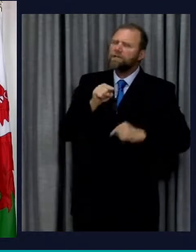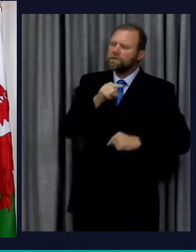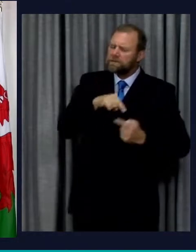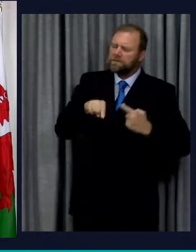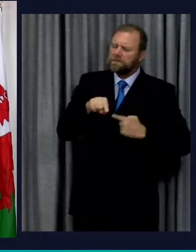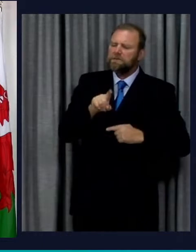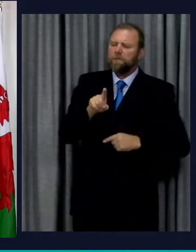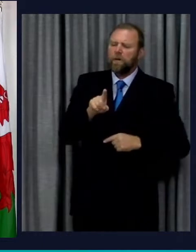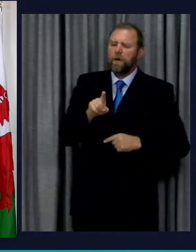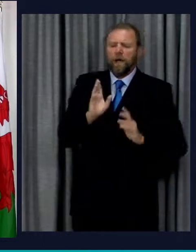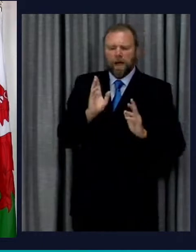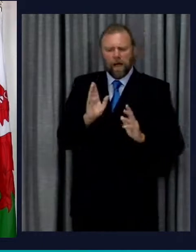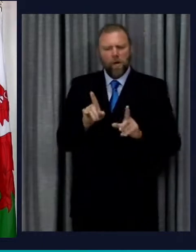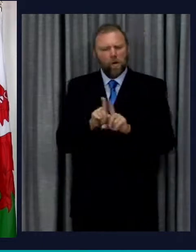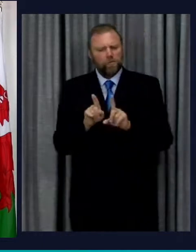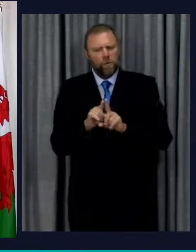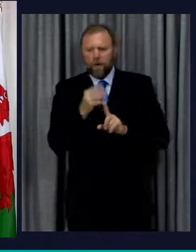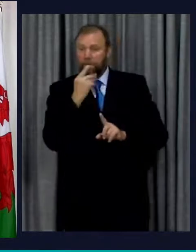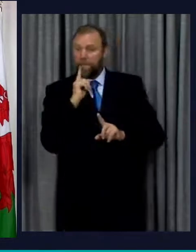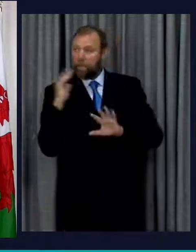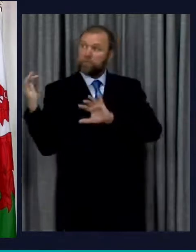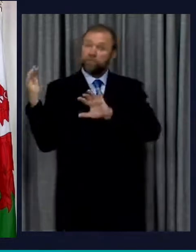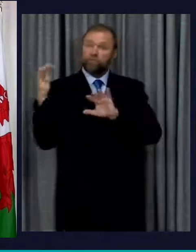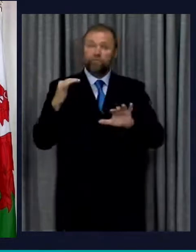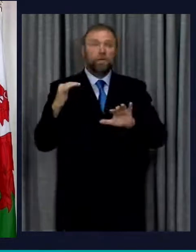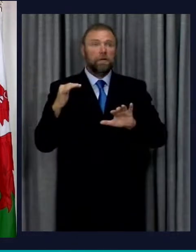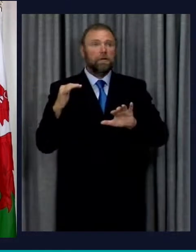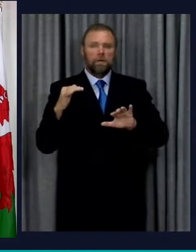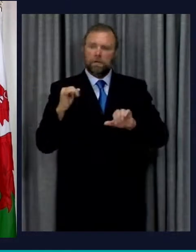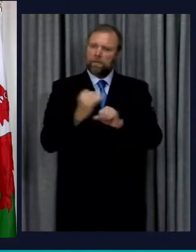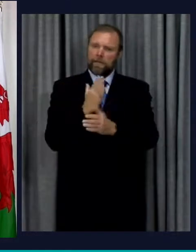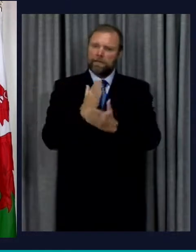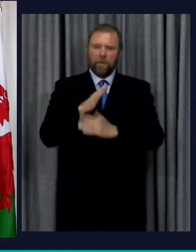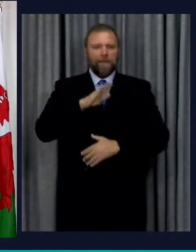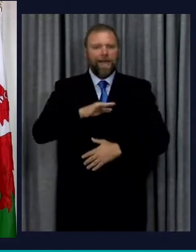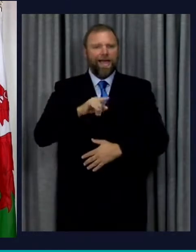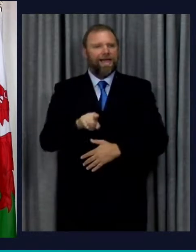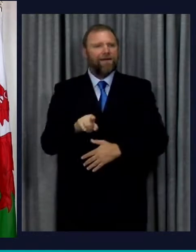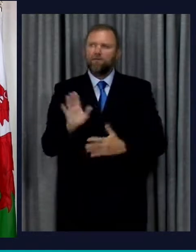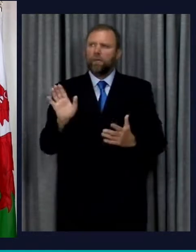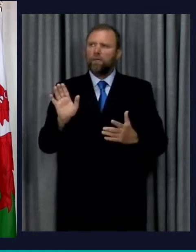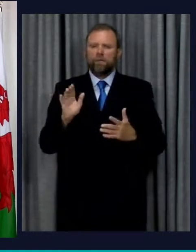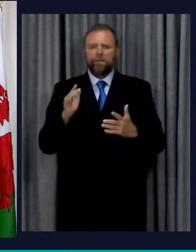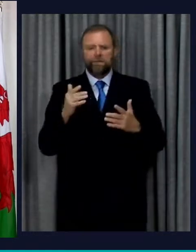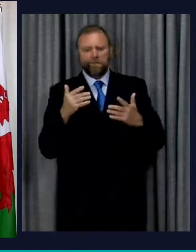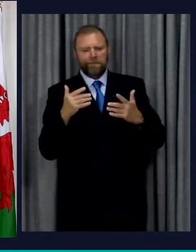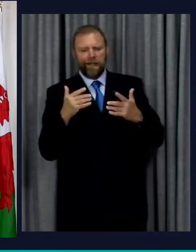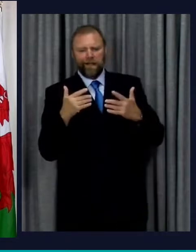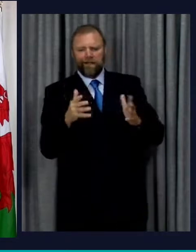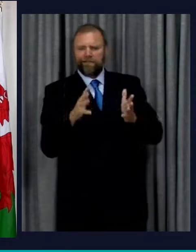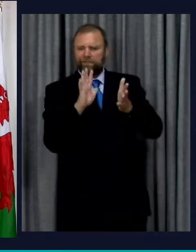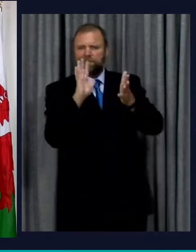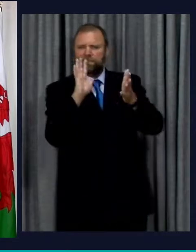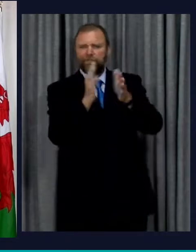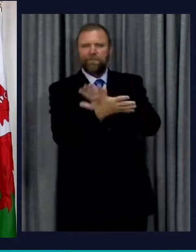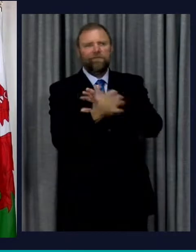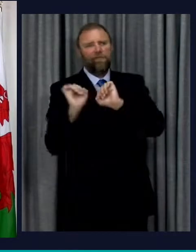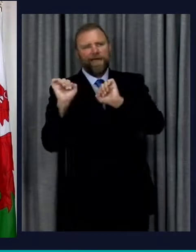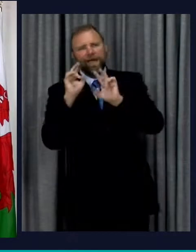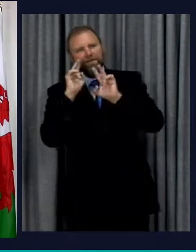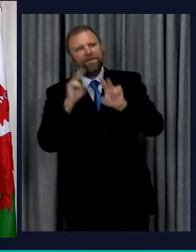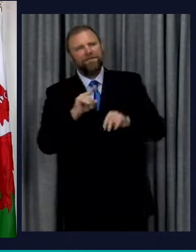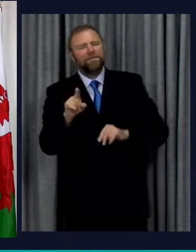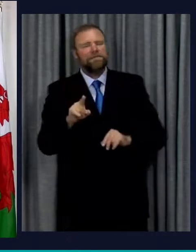that people behave when they're here, to make sure that people don't leave an unpleasant footprint from their visit and enjoying what